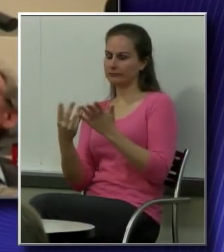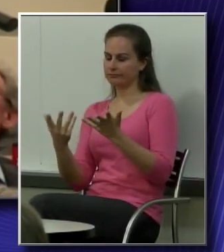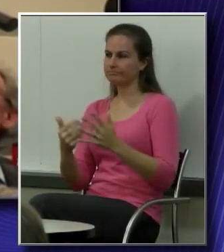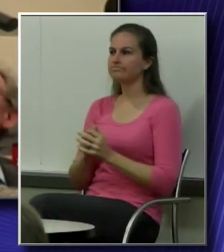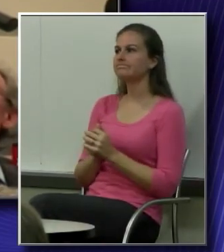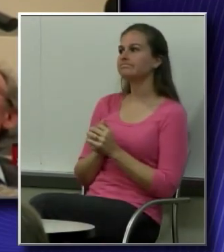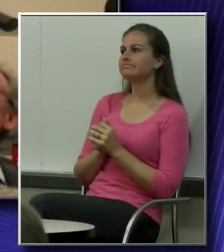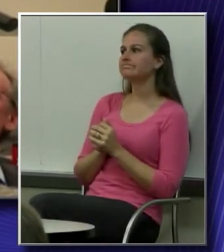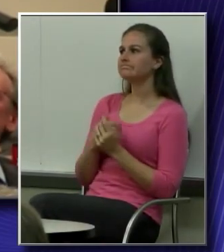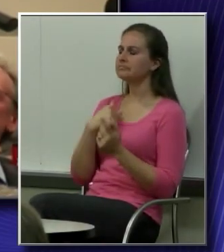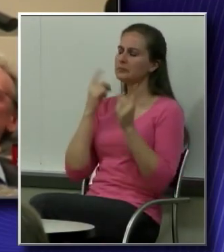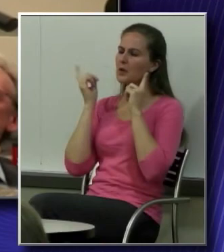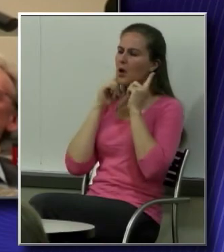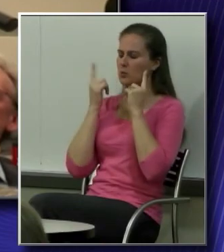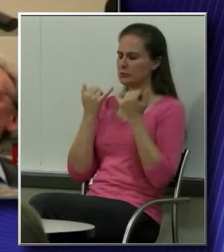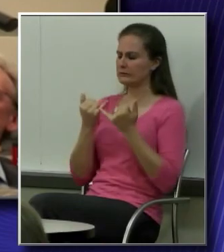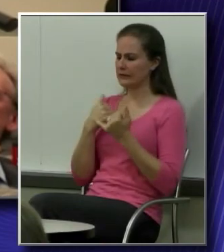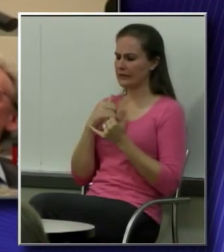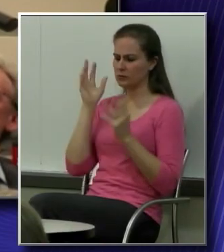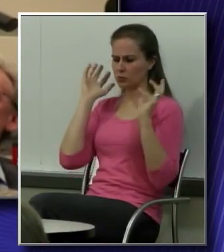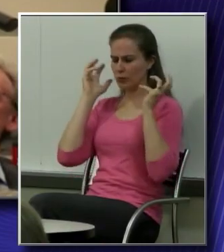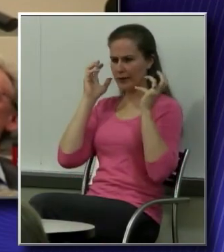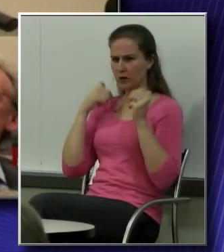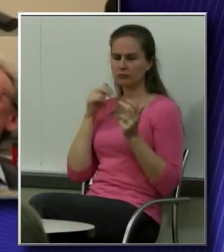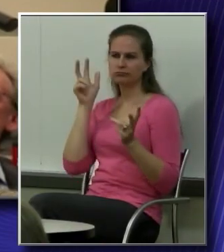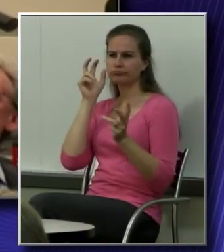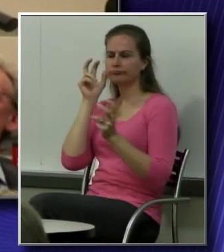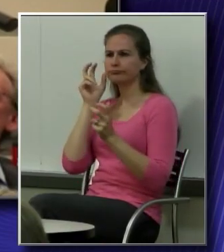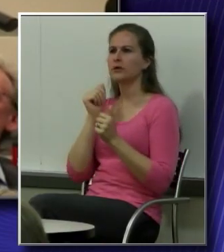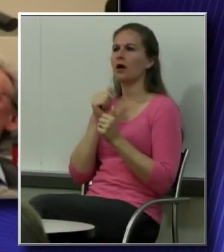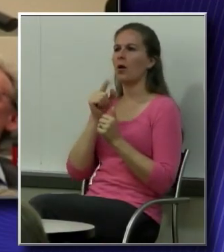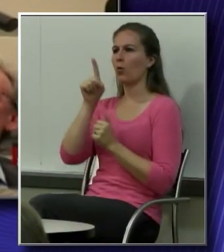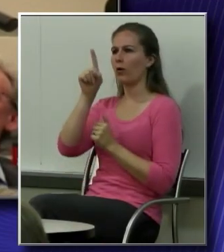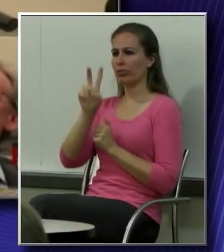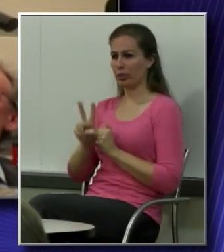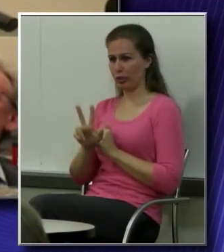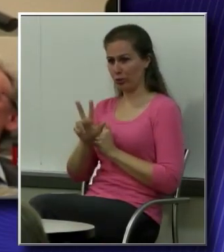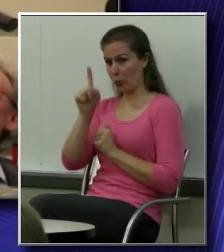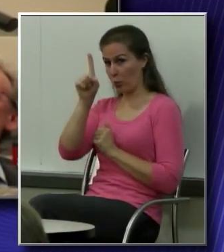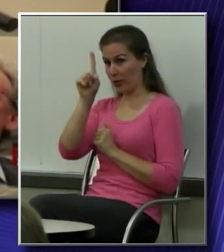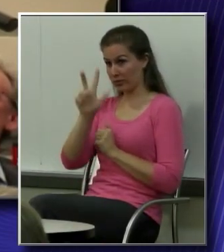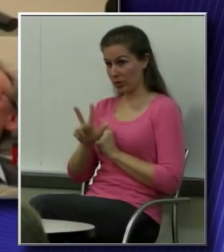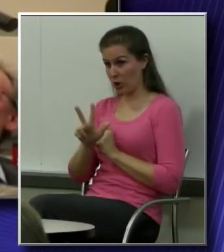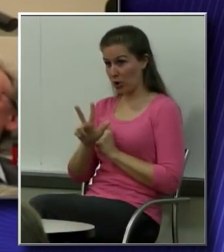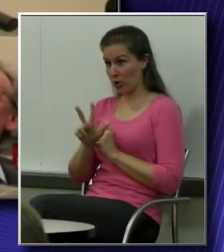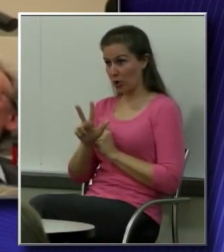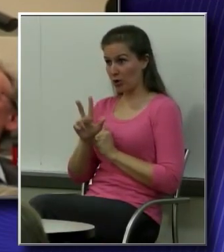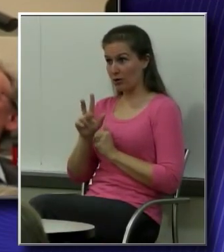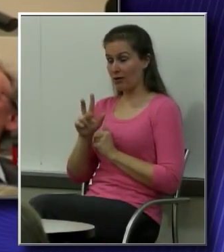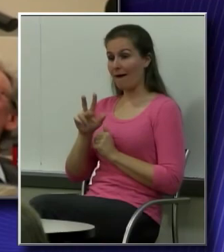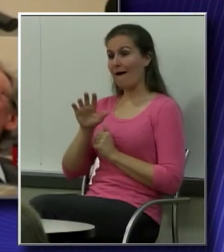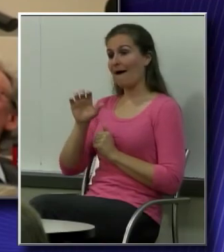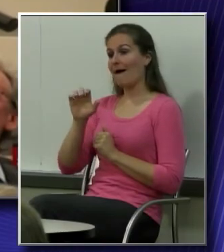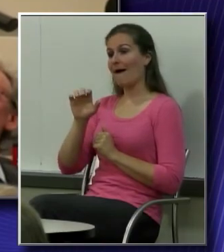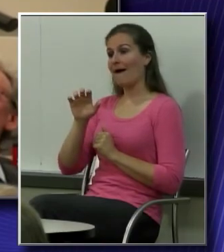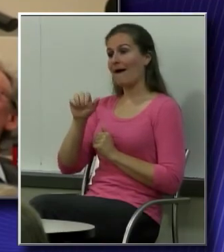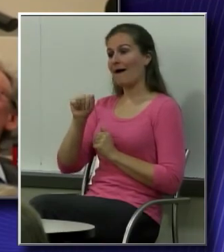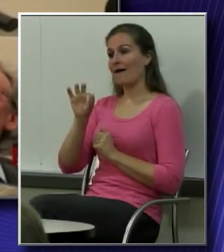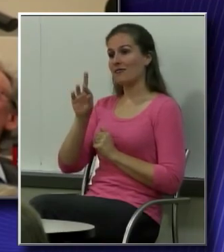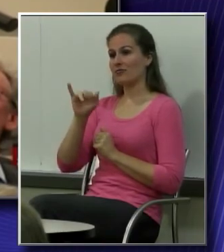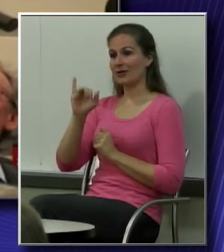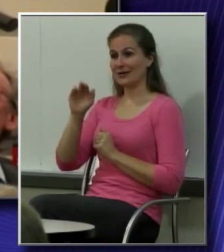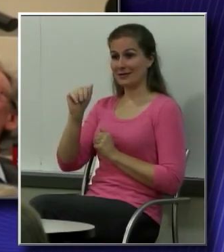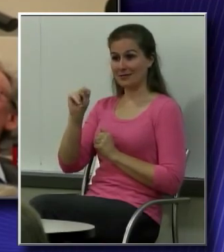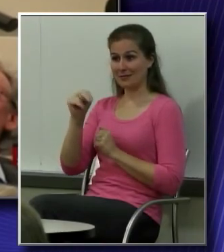I heard today on radio that one-third of the African-American kids in Orange County live below the poverty